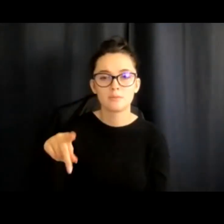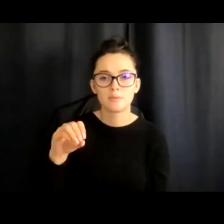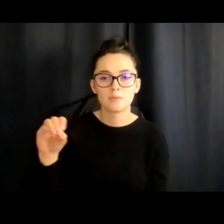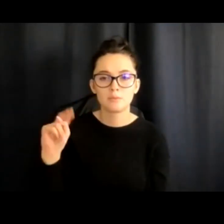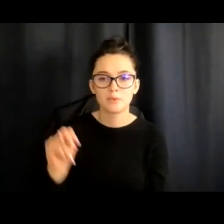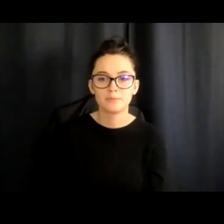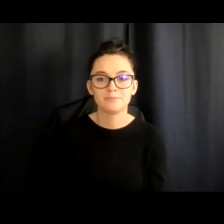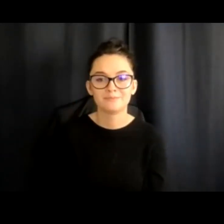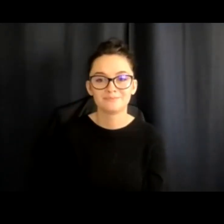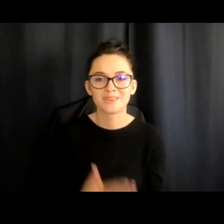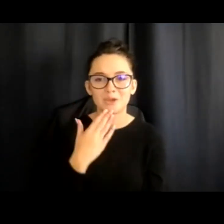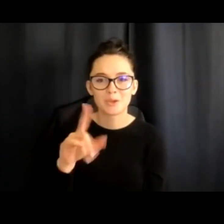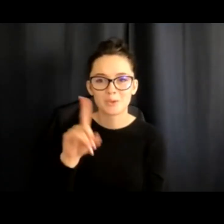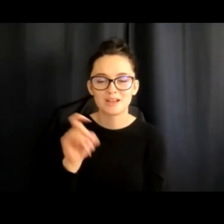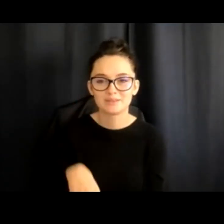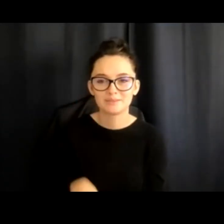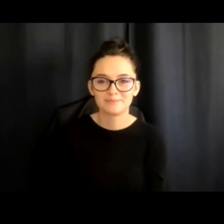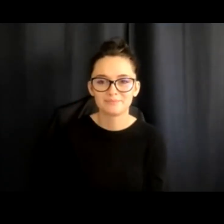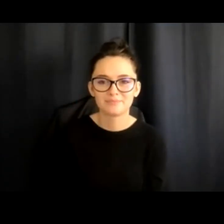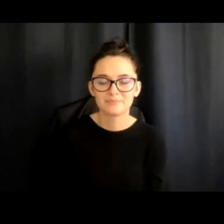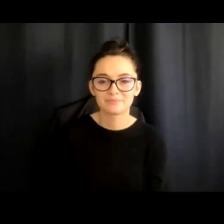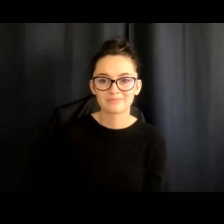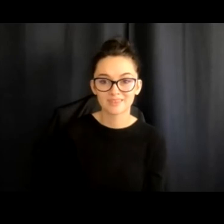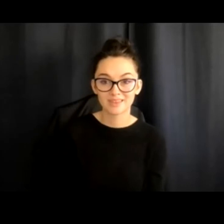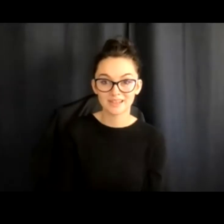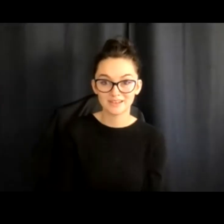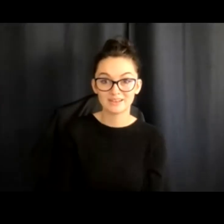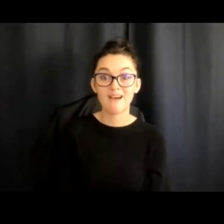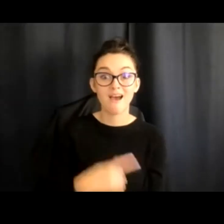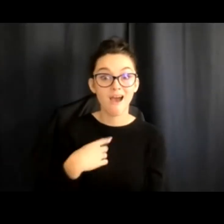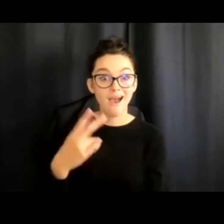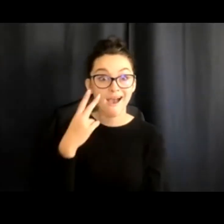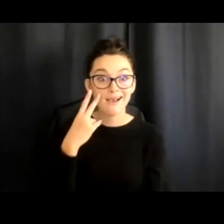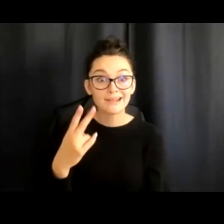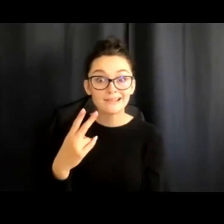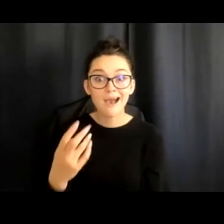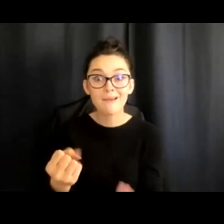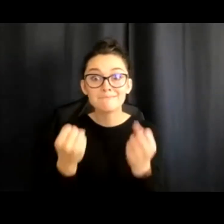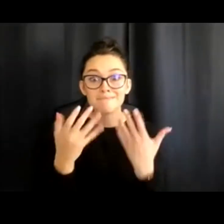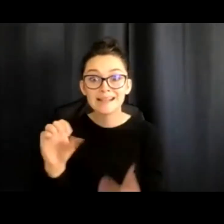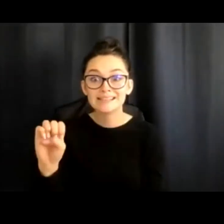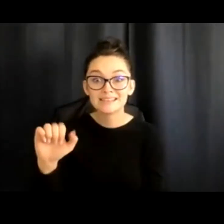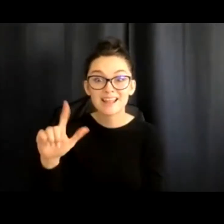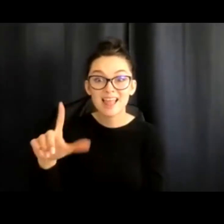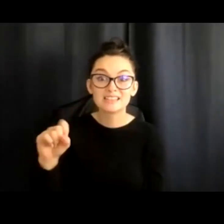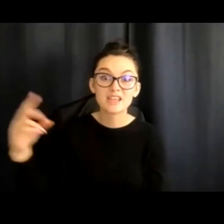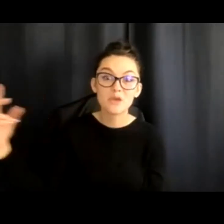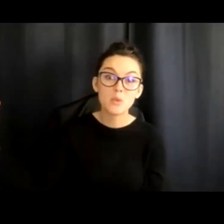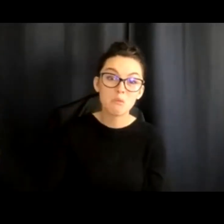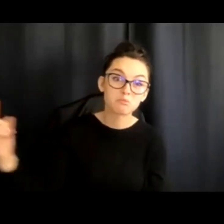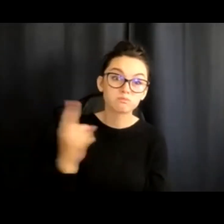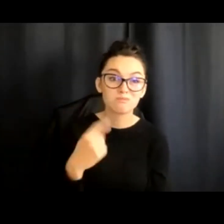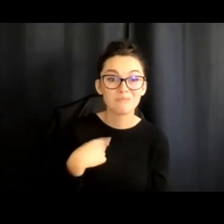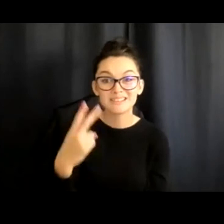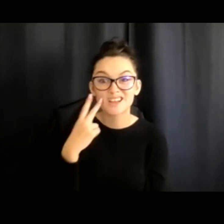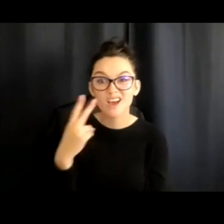Nolly. Hey, I wanted to say, everyone, I saw a bunch of seals right as Carrie was coming into the bay. I saw 3 seals, and they